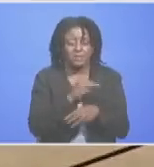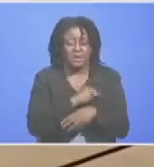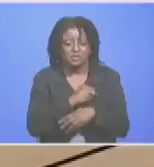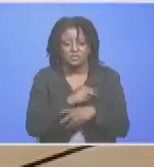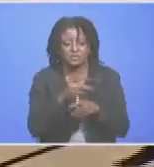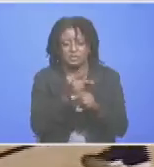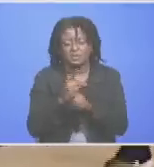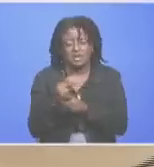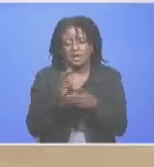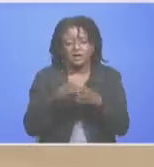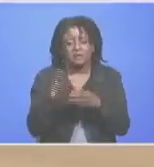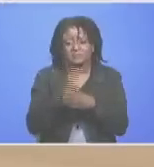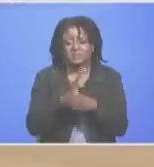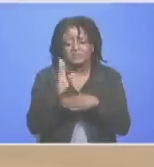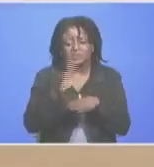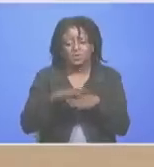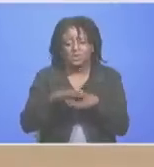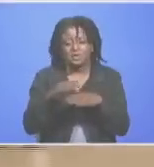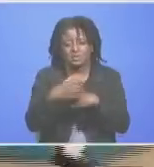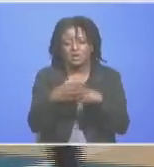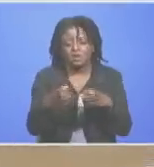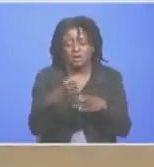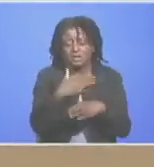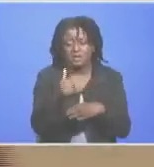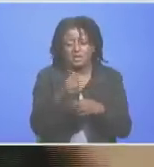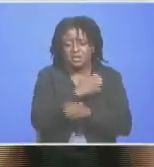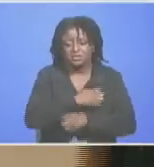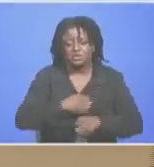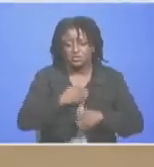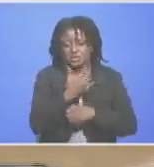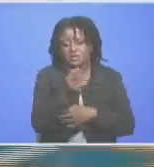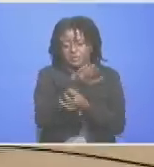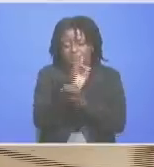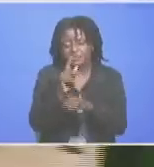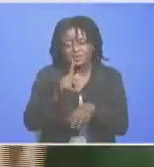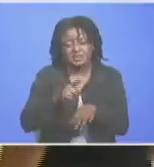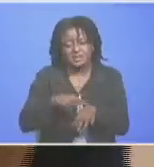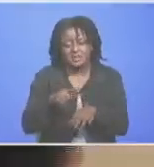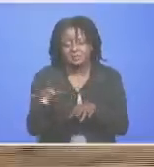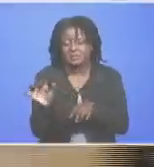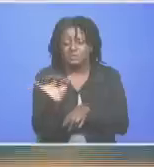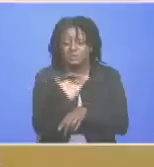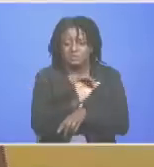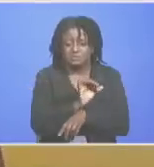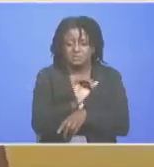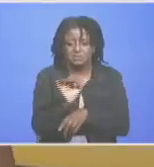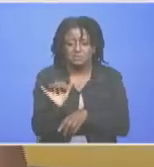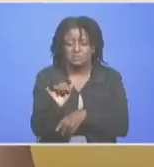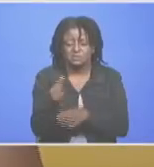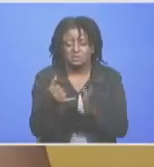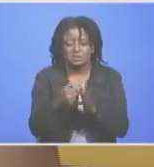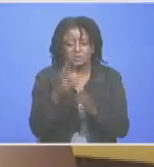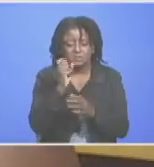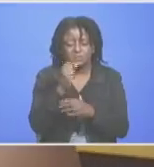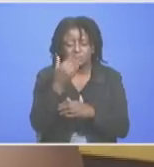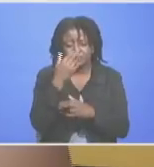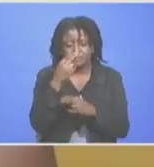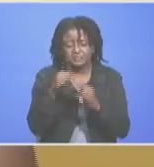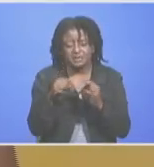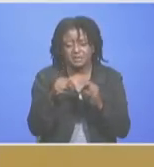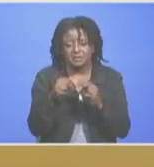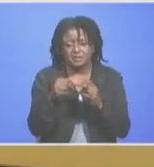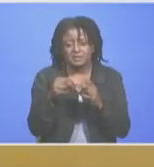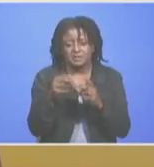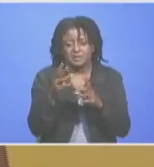care of business on the court, they were able to enjoy their free time as well. It was fun, man. Getting to know